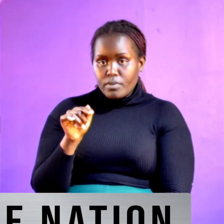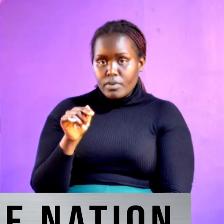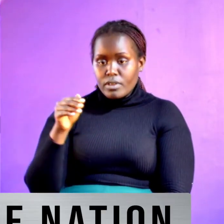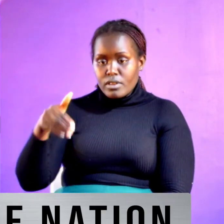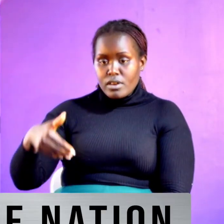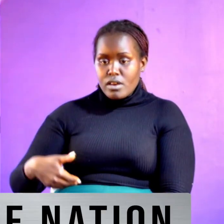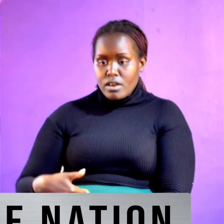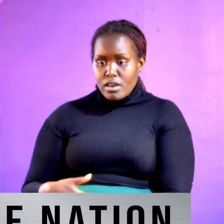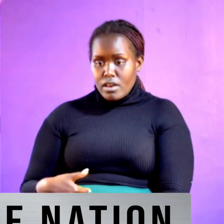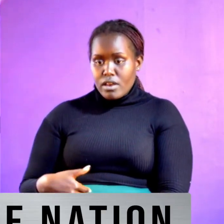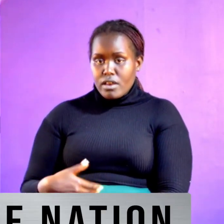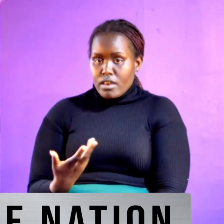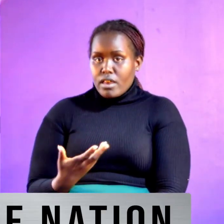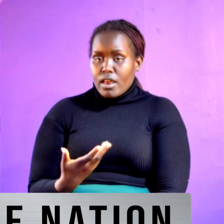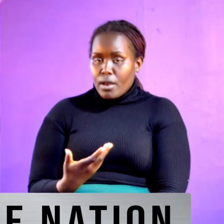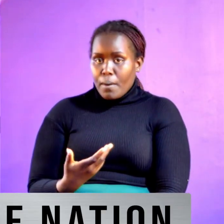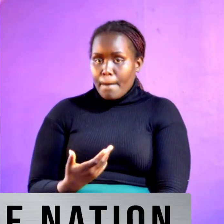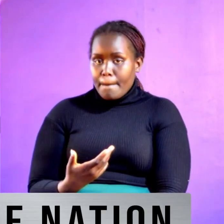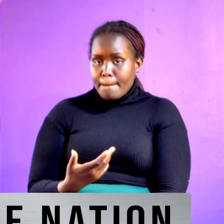young and bold voices are being